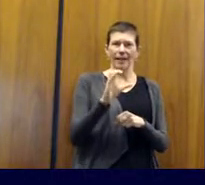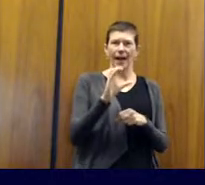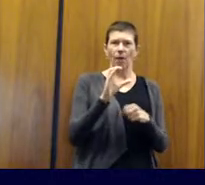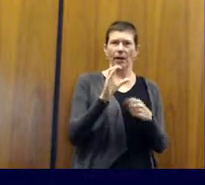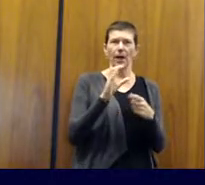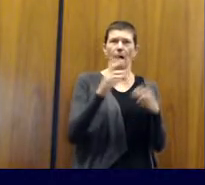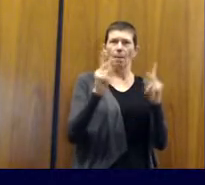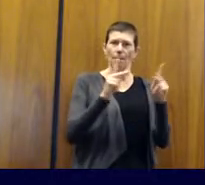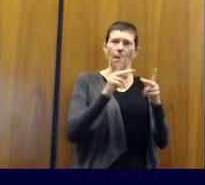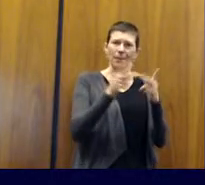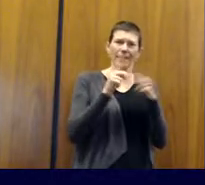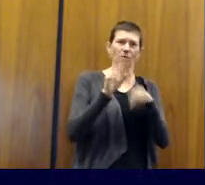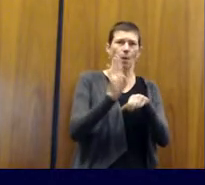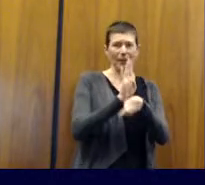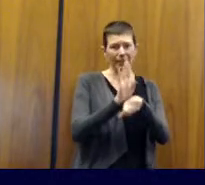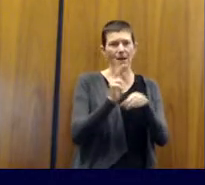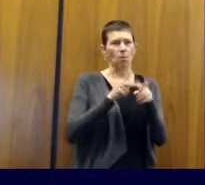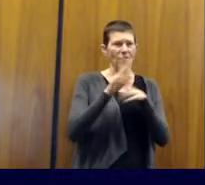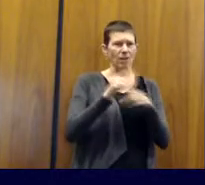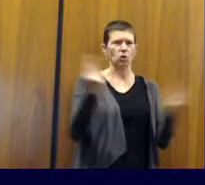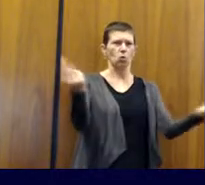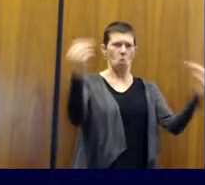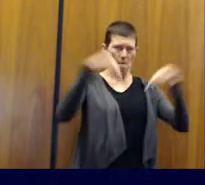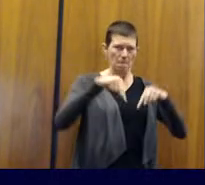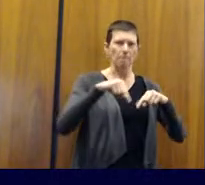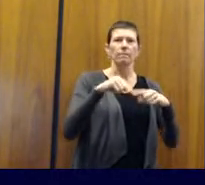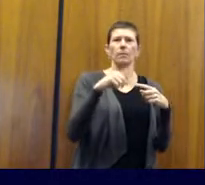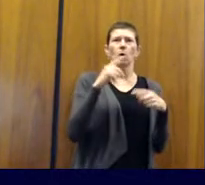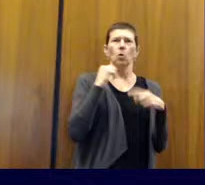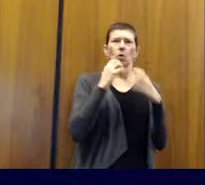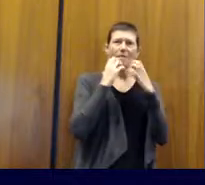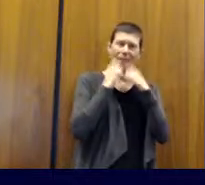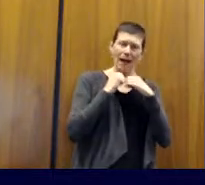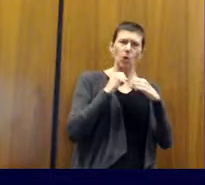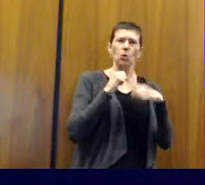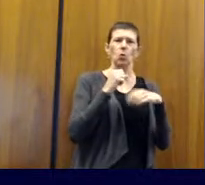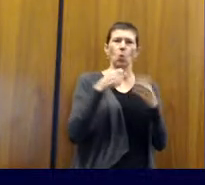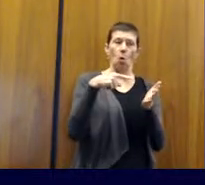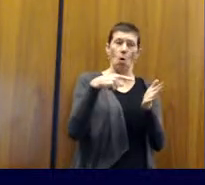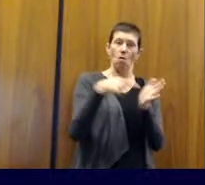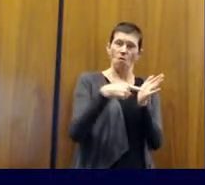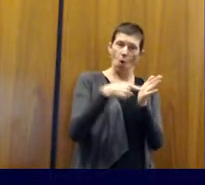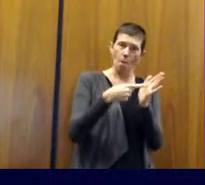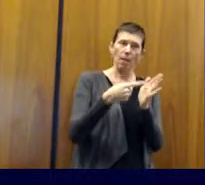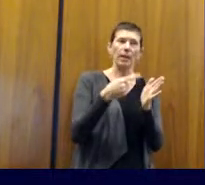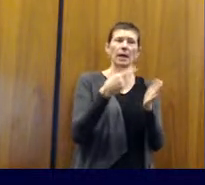destination of choice for businesses and professionals who value both affordability